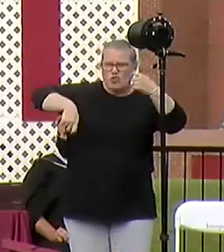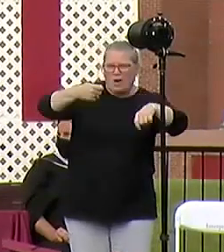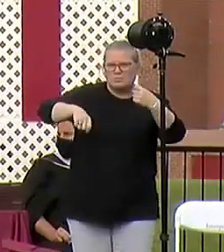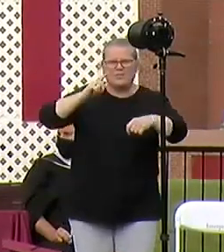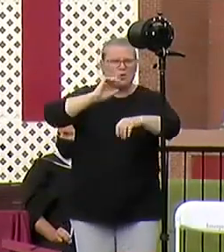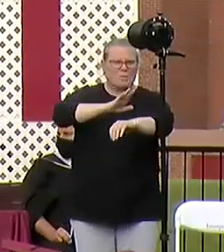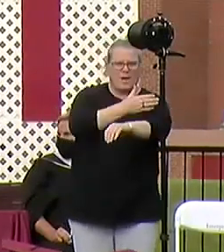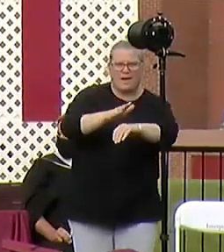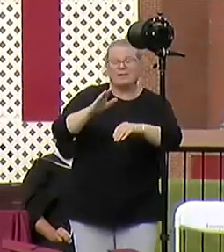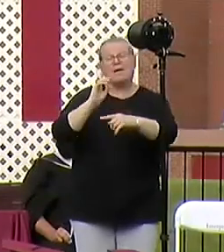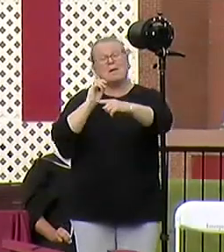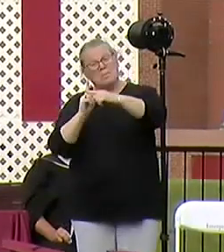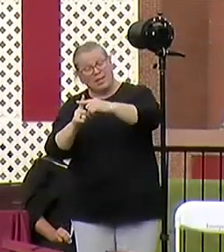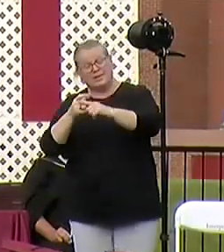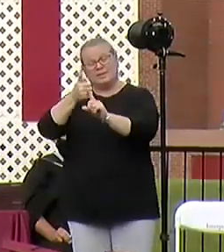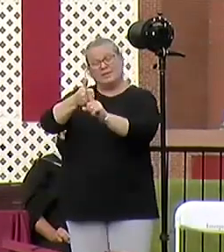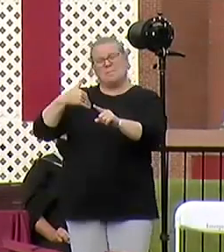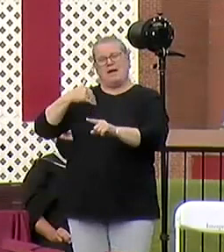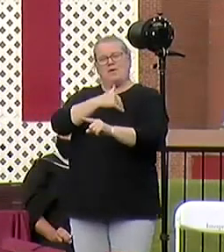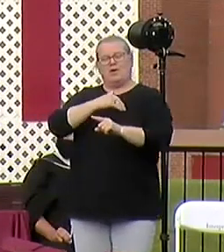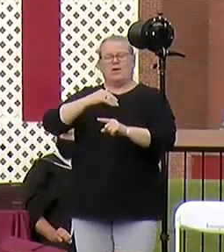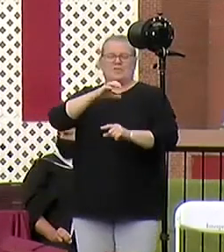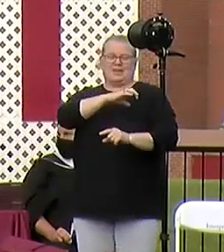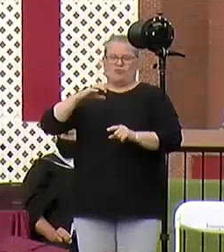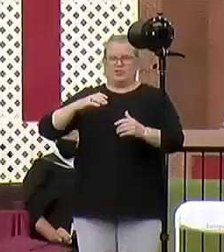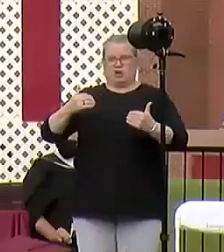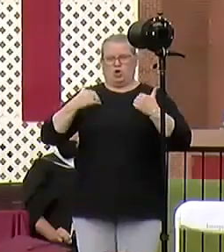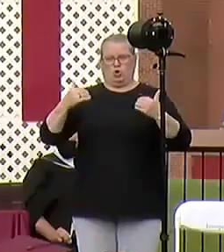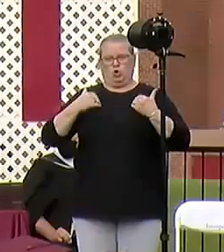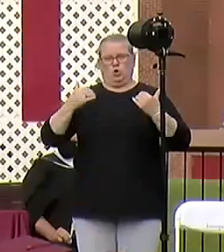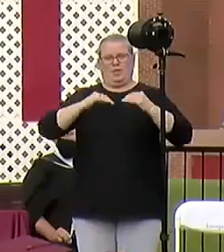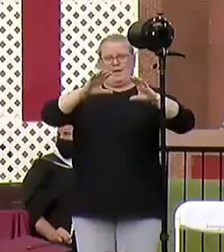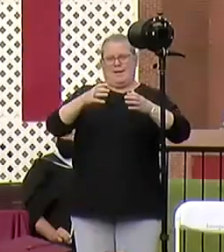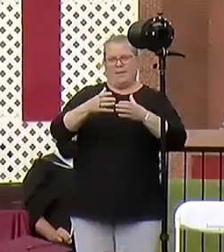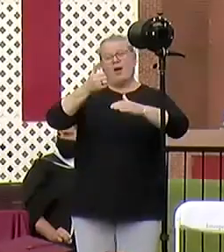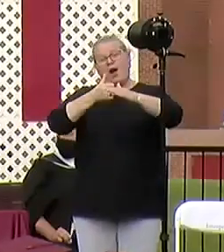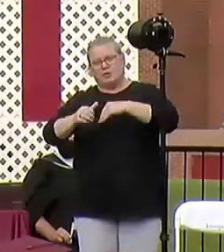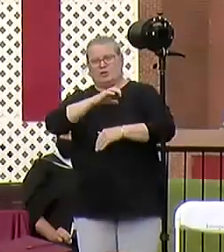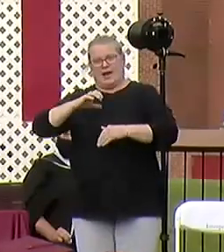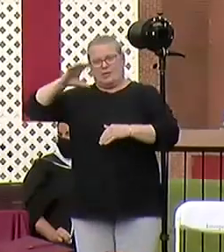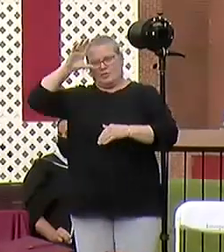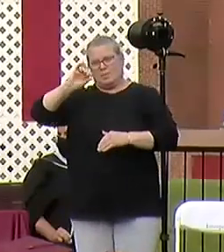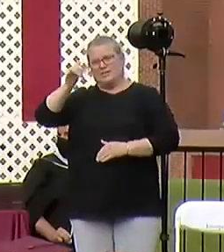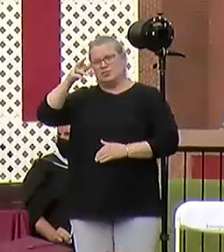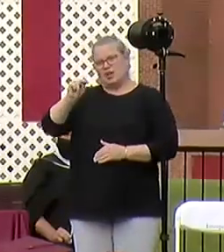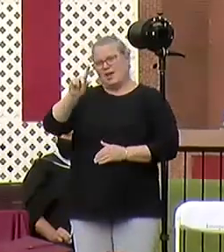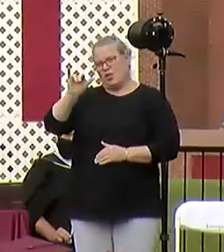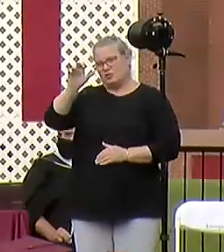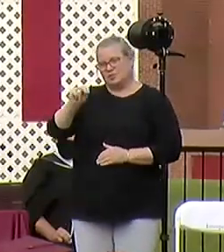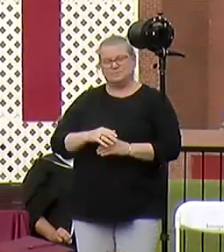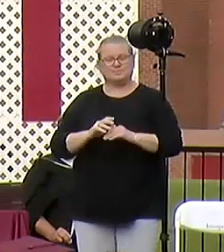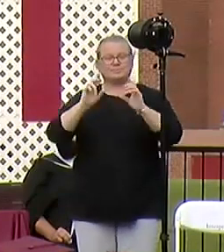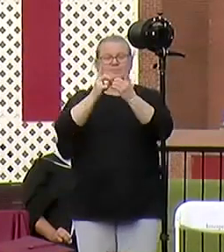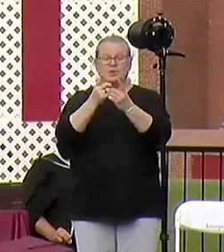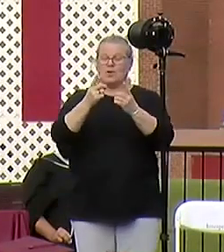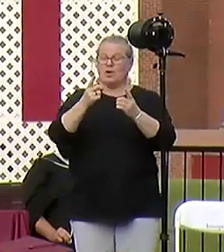bands, and serve as a member of the Congressional Youth Cabinet under Congressman John Larson. Our department scholar for